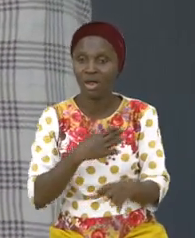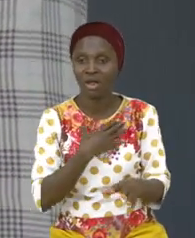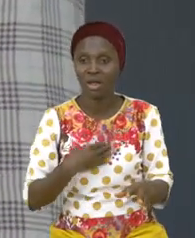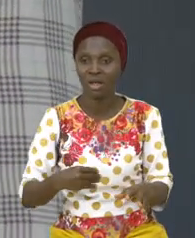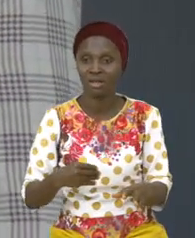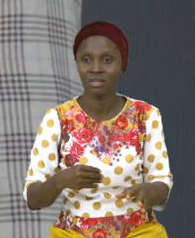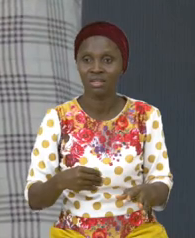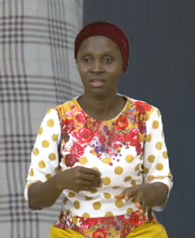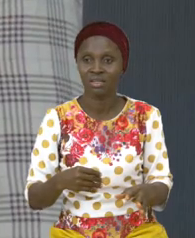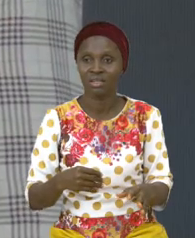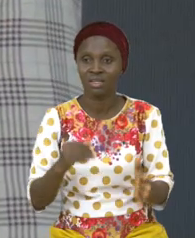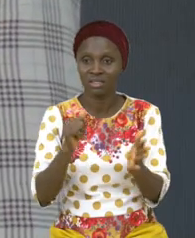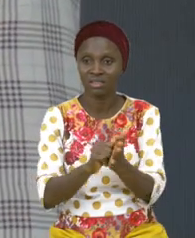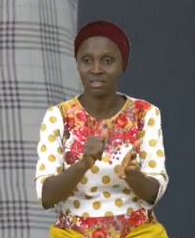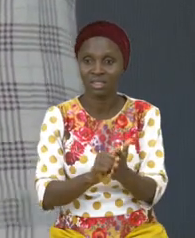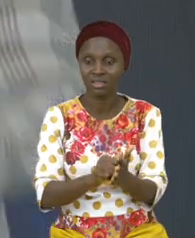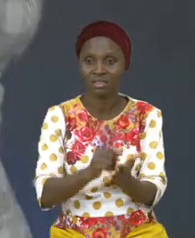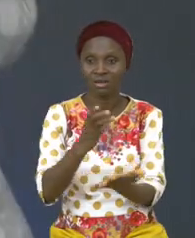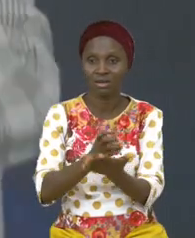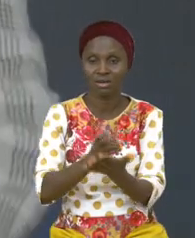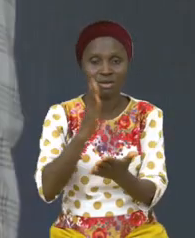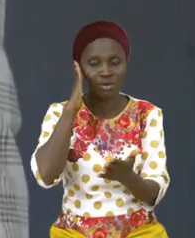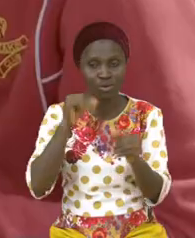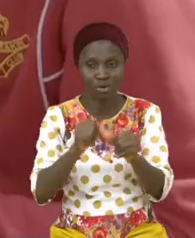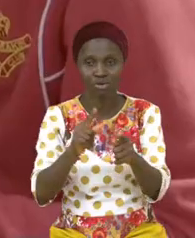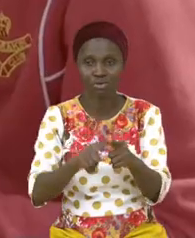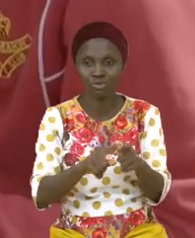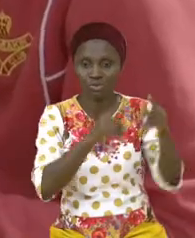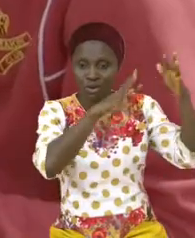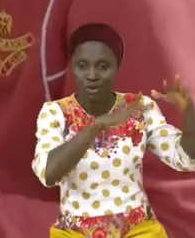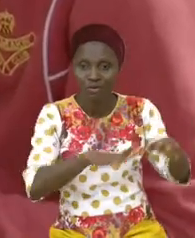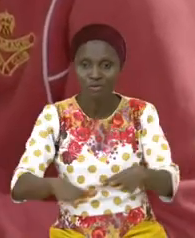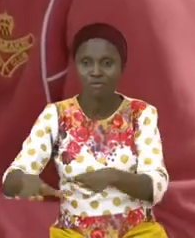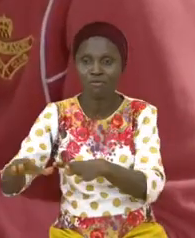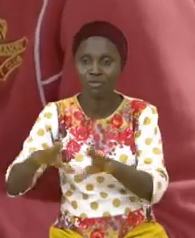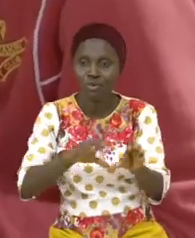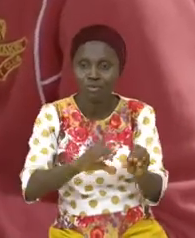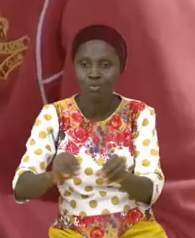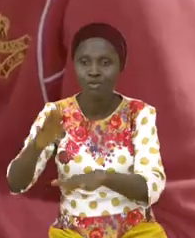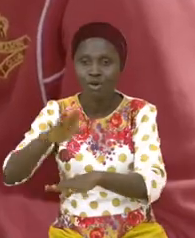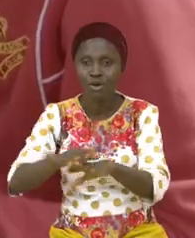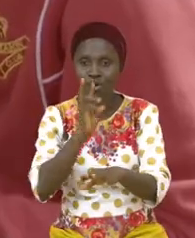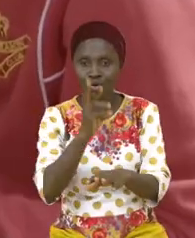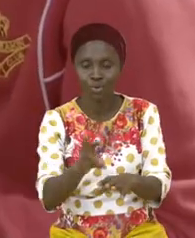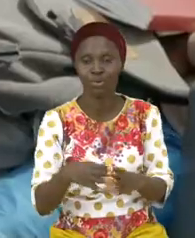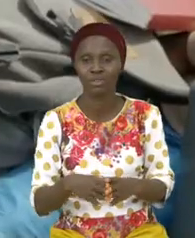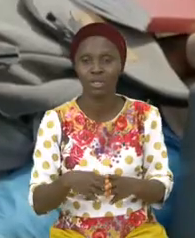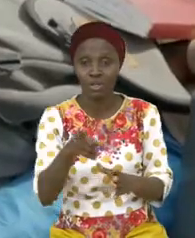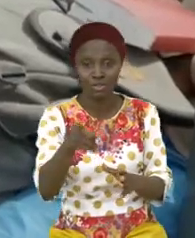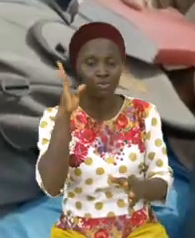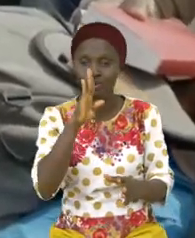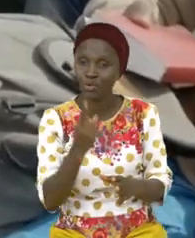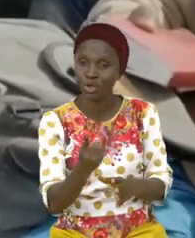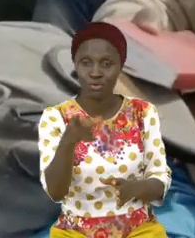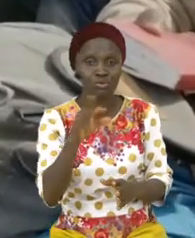cork will keep on floating. You'll be up. You will not sink down to the bottom.